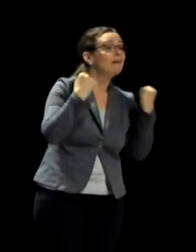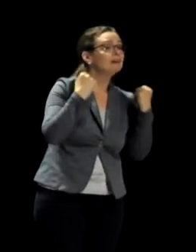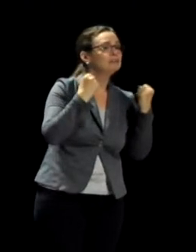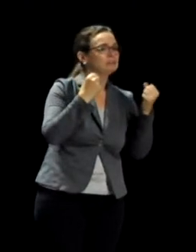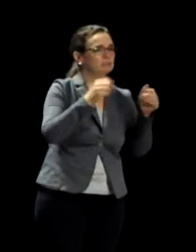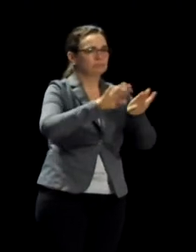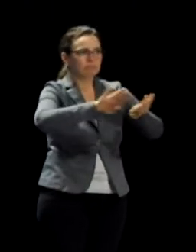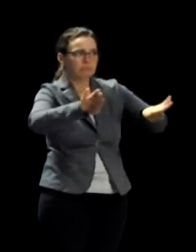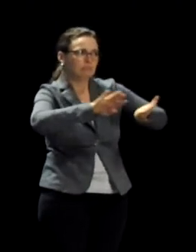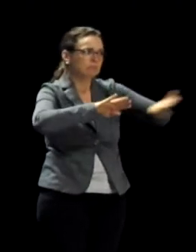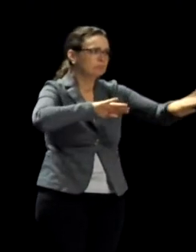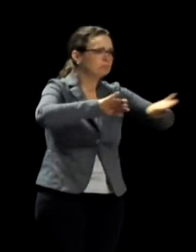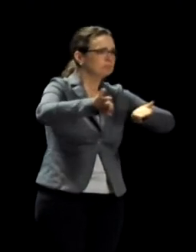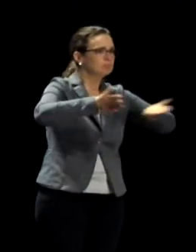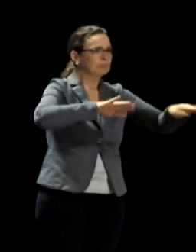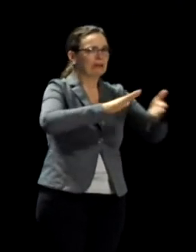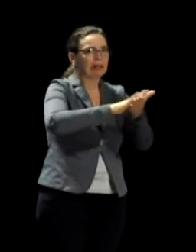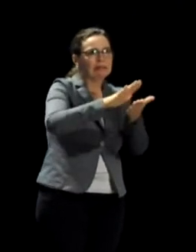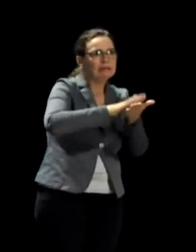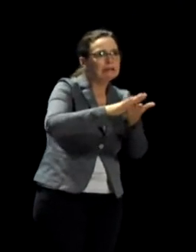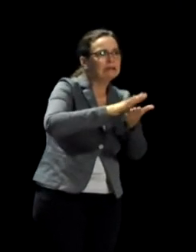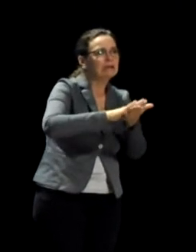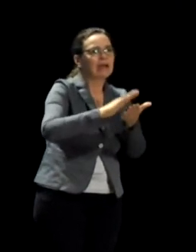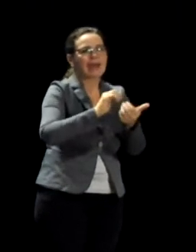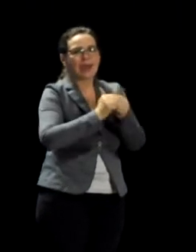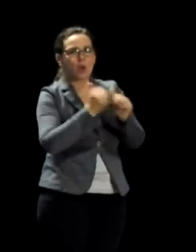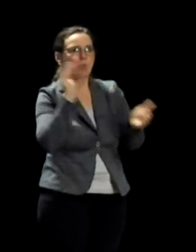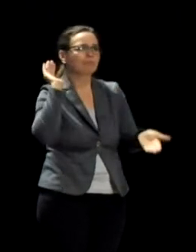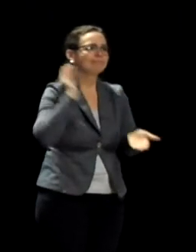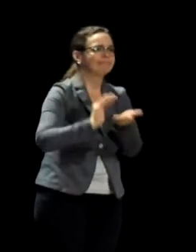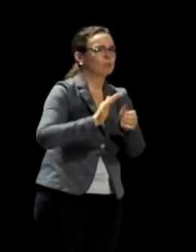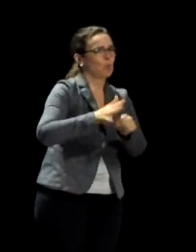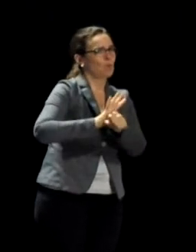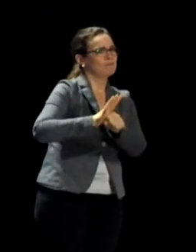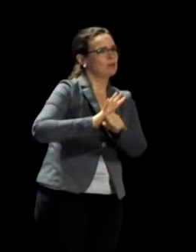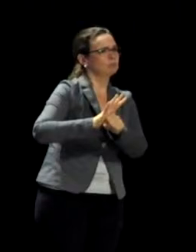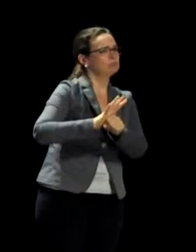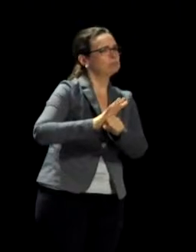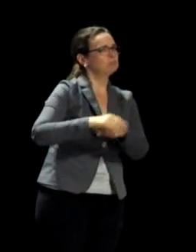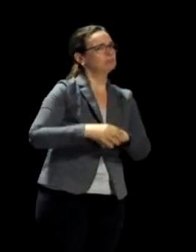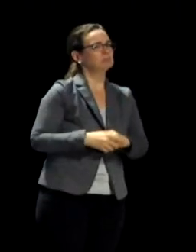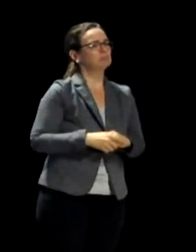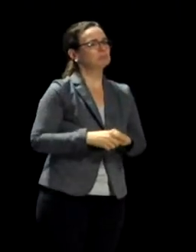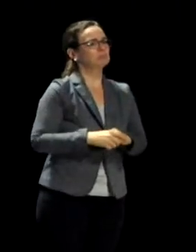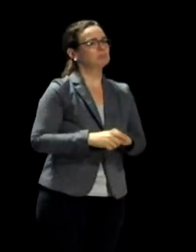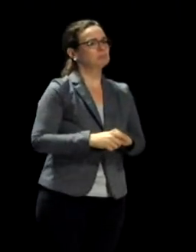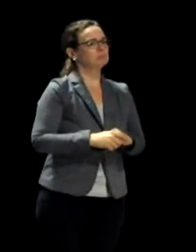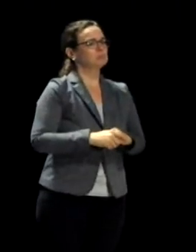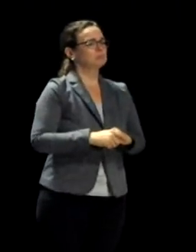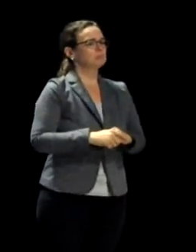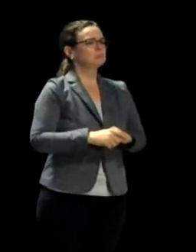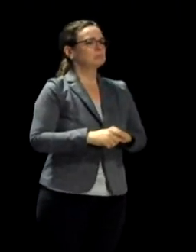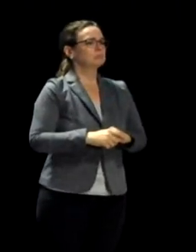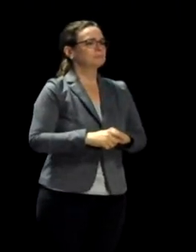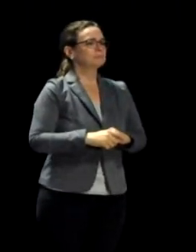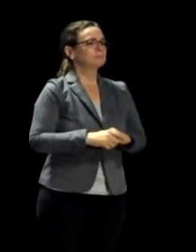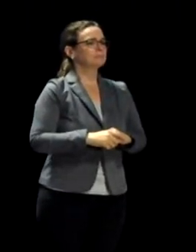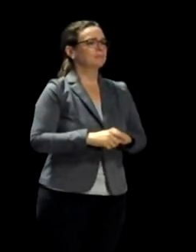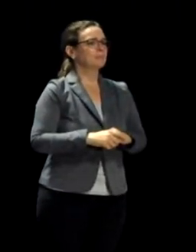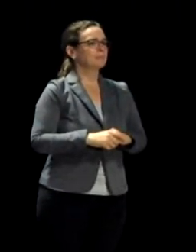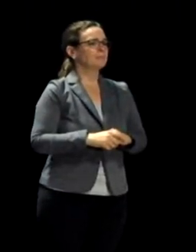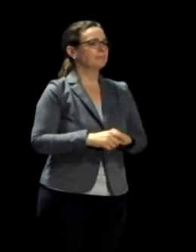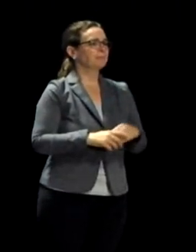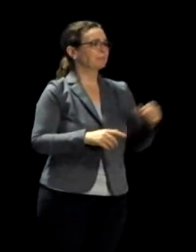that. Do you know how slow the lab times have gotten on the tests? What the turnaround is